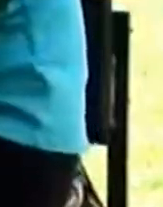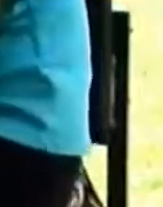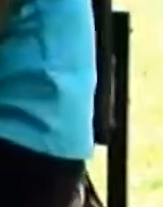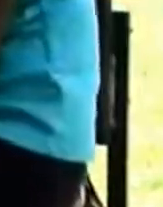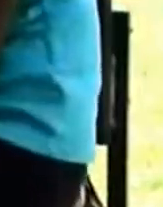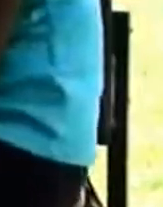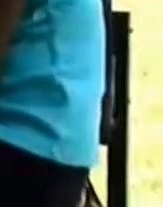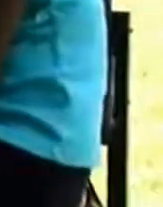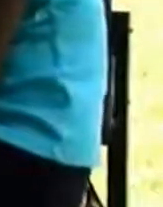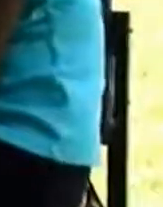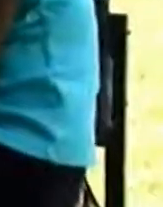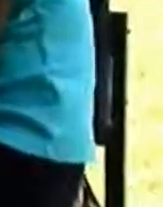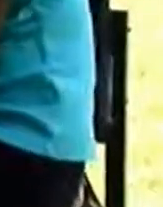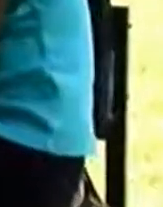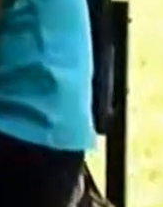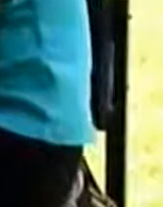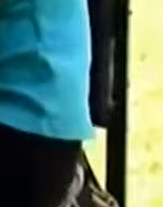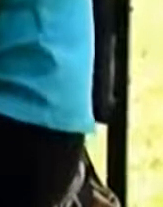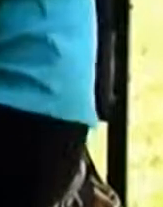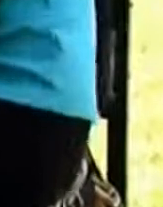Go and play.